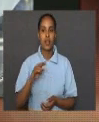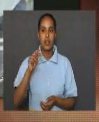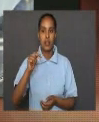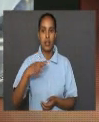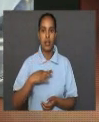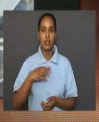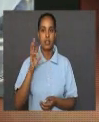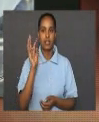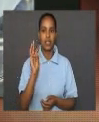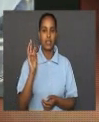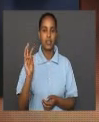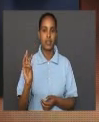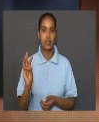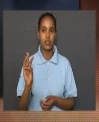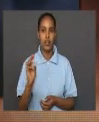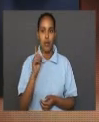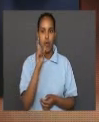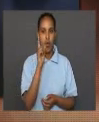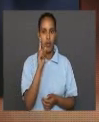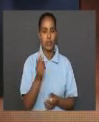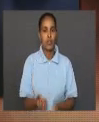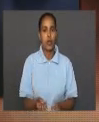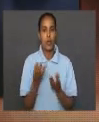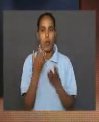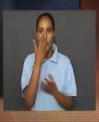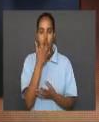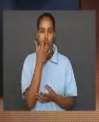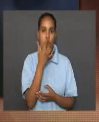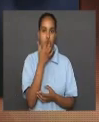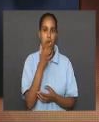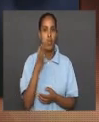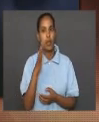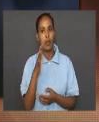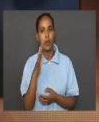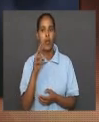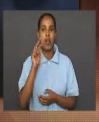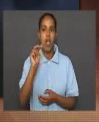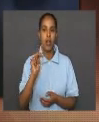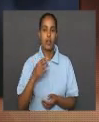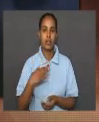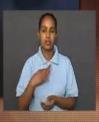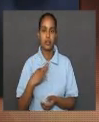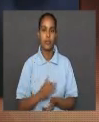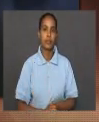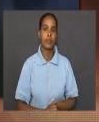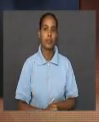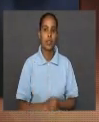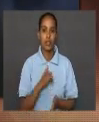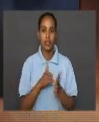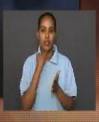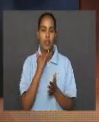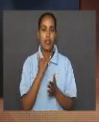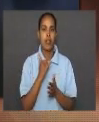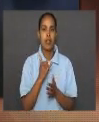Nylon 6,6 is one of the most common types of nylon. It is